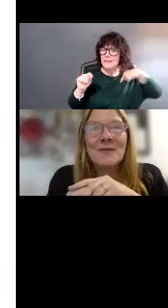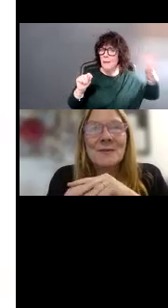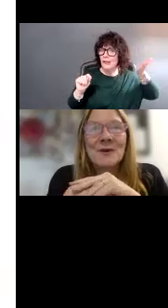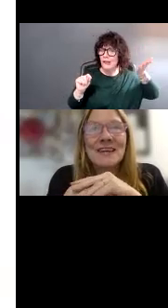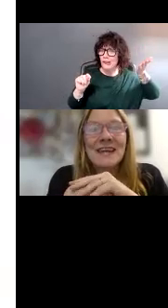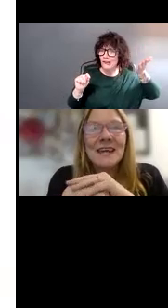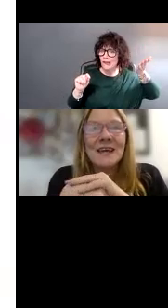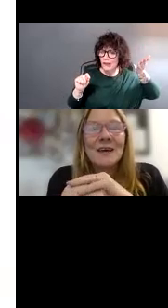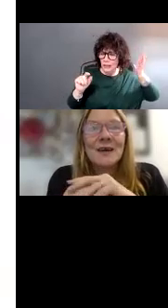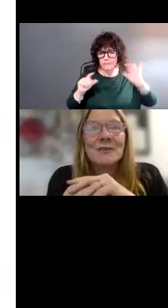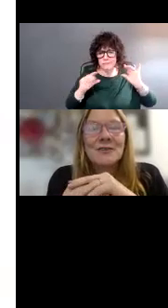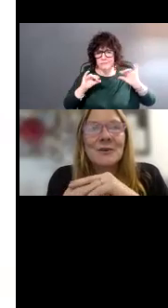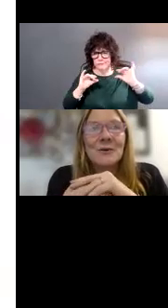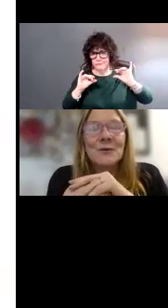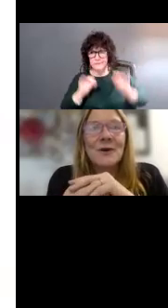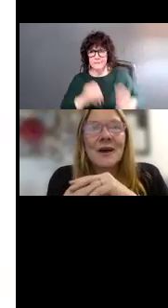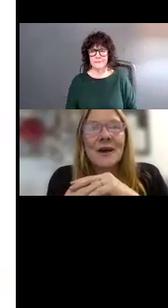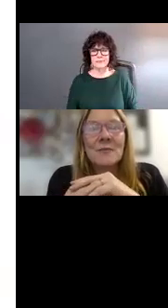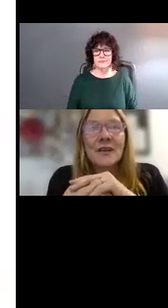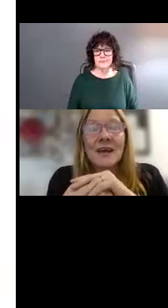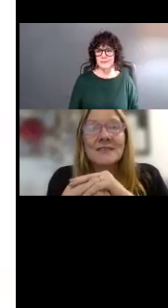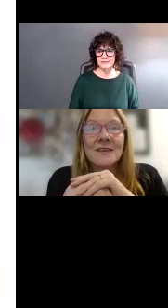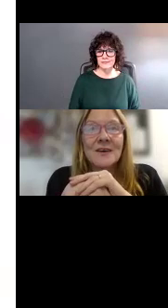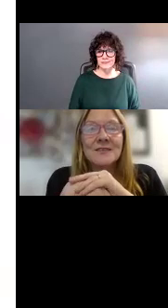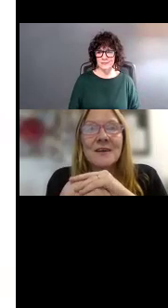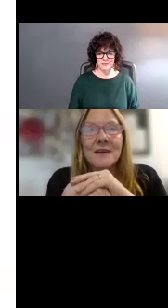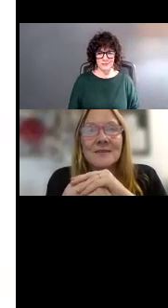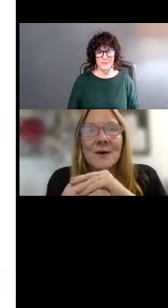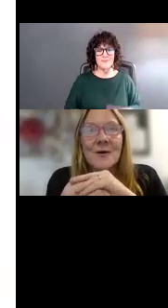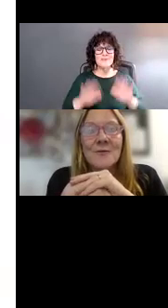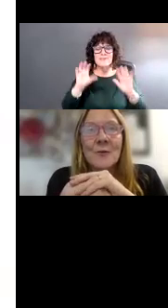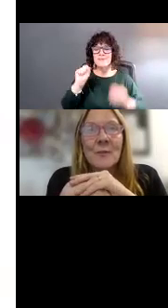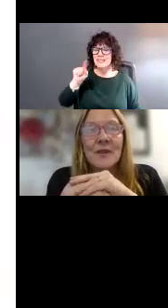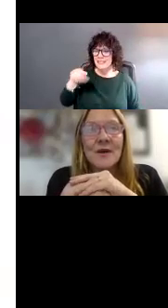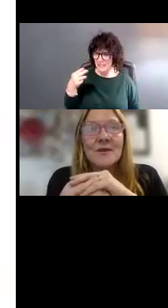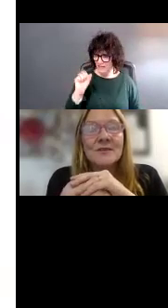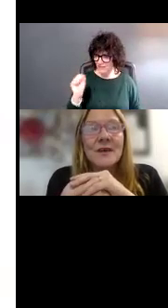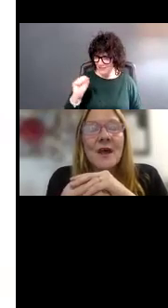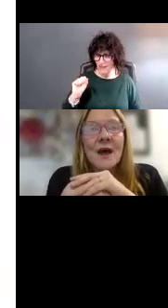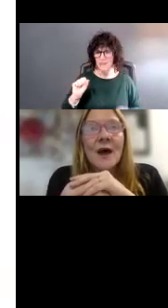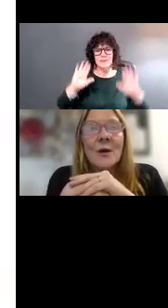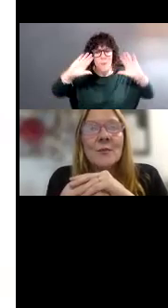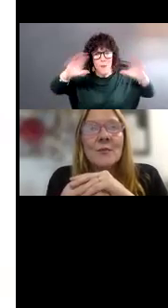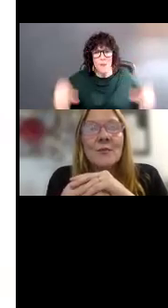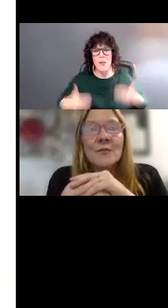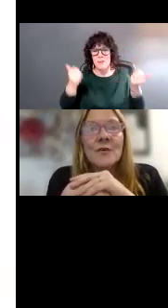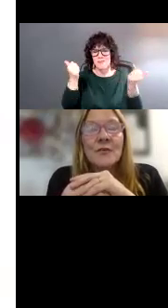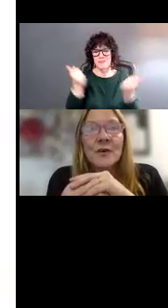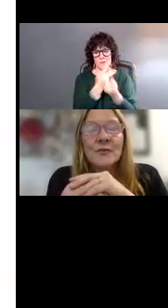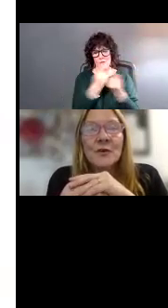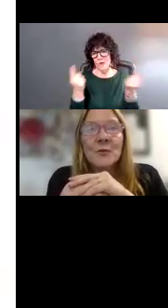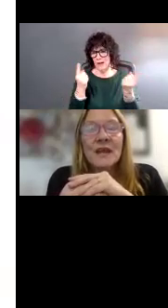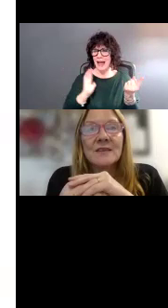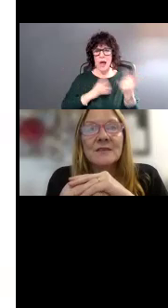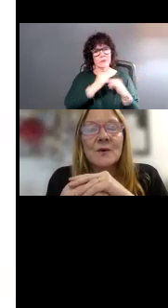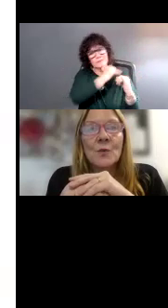Welcome, everybody, to the last in our series of webinars. For the